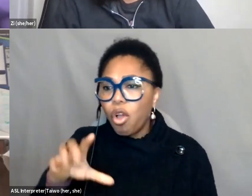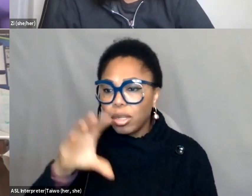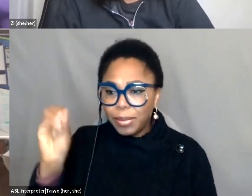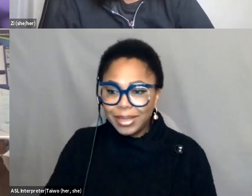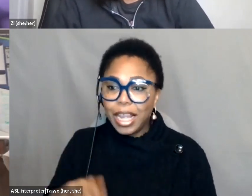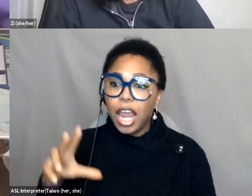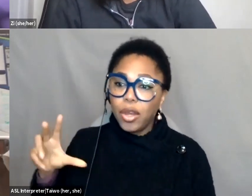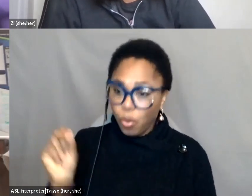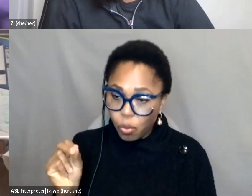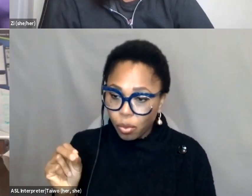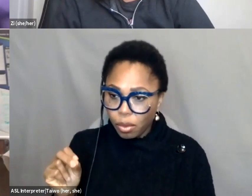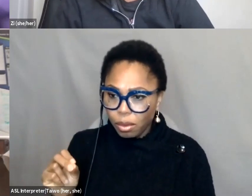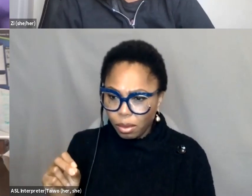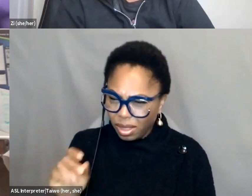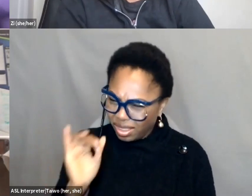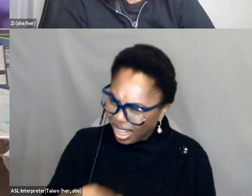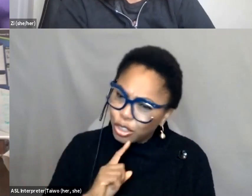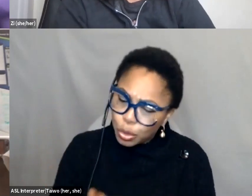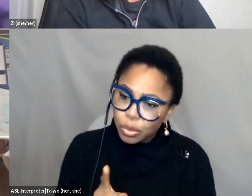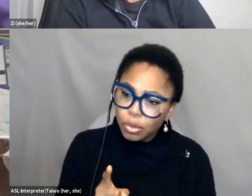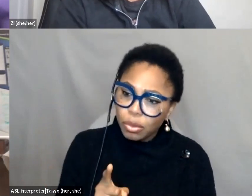no. Is that even true?